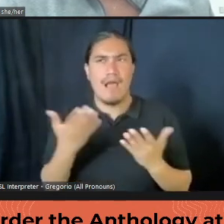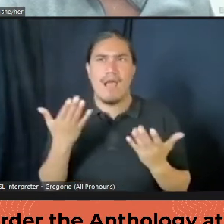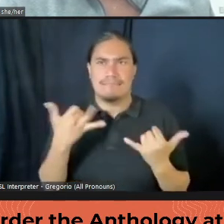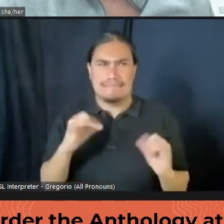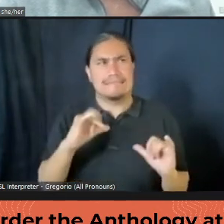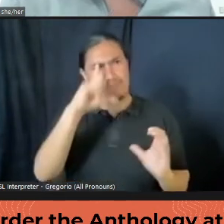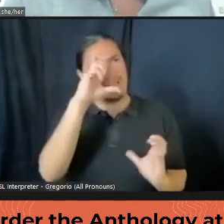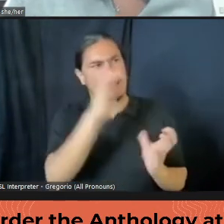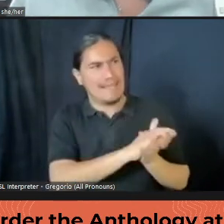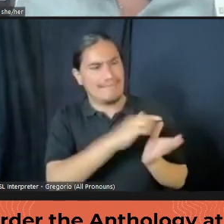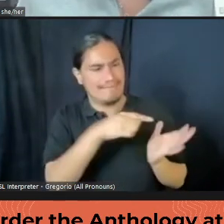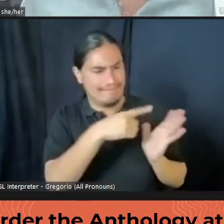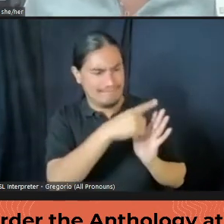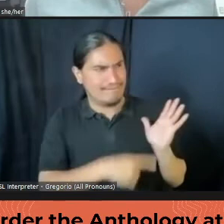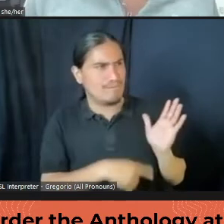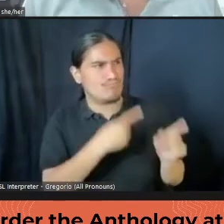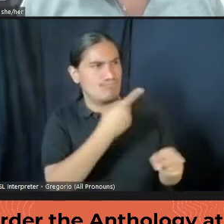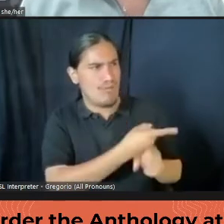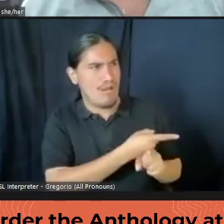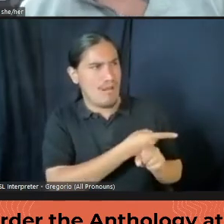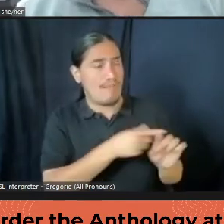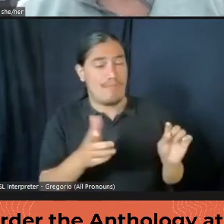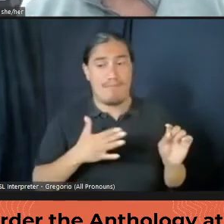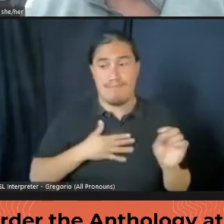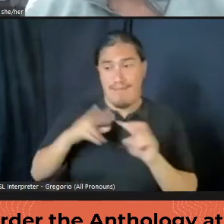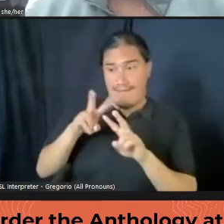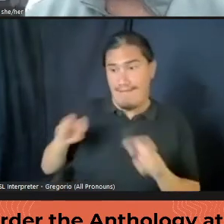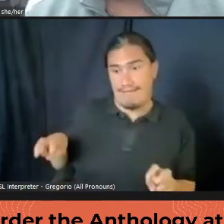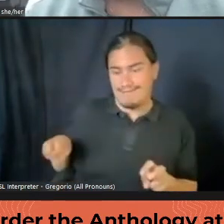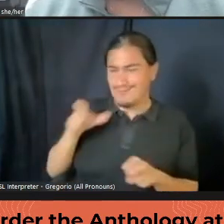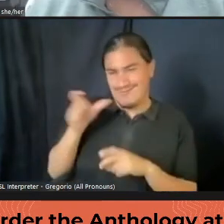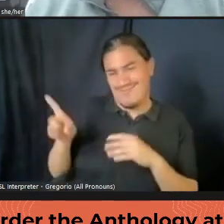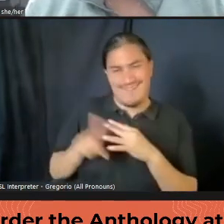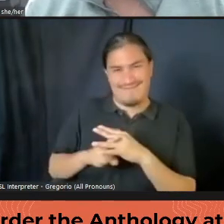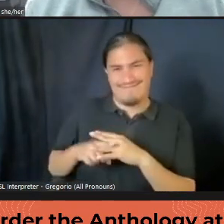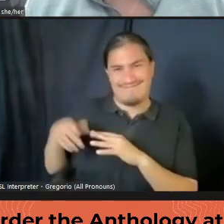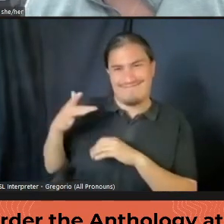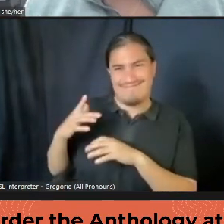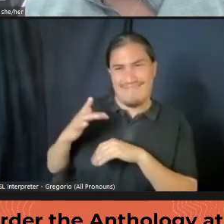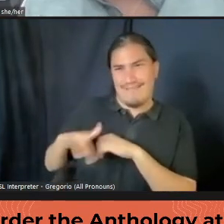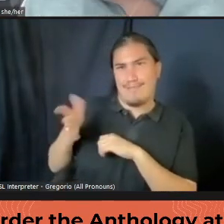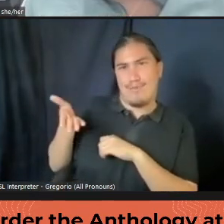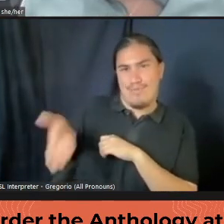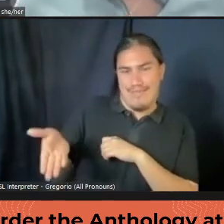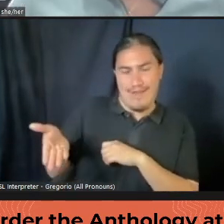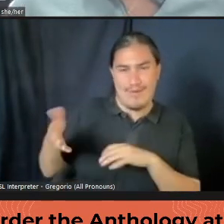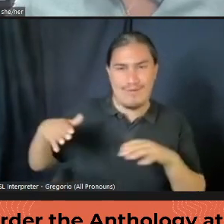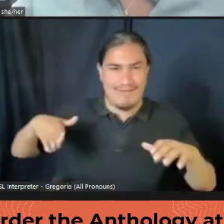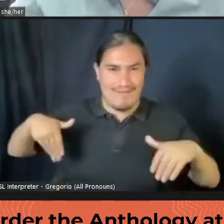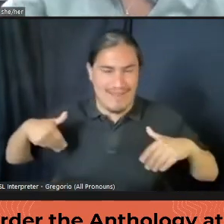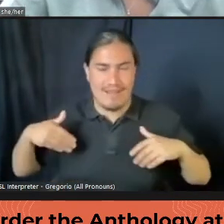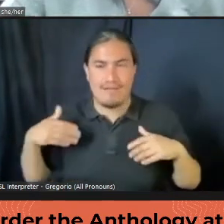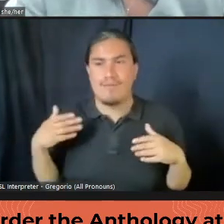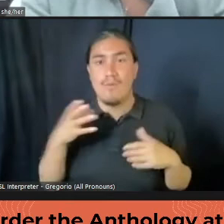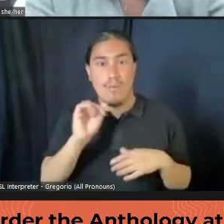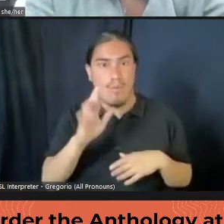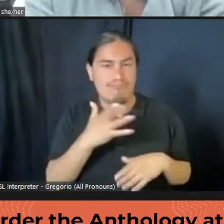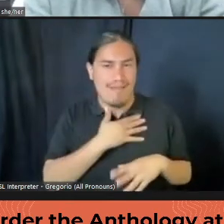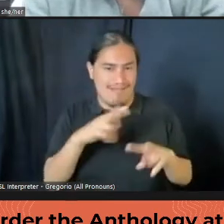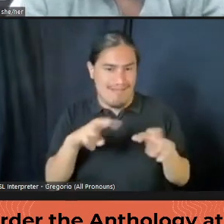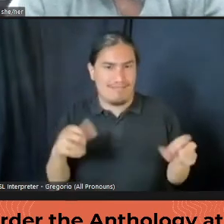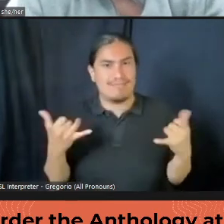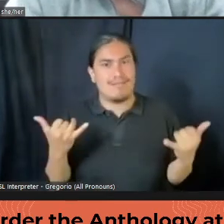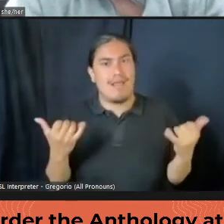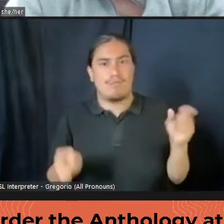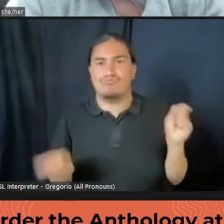true in this essay, and here is like where my analysis just wasn't there, right? And where my analysis is in a different place now. And